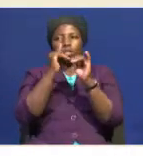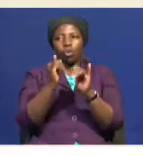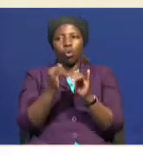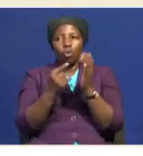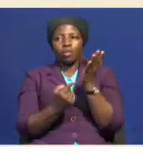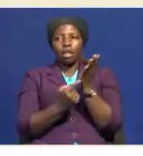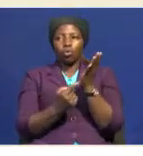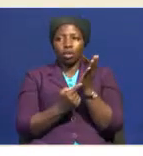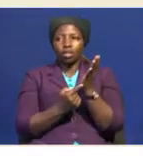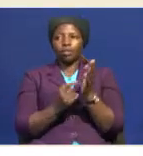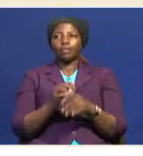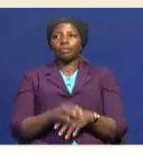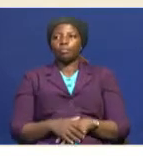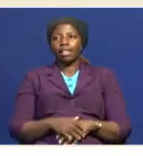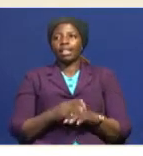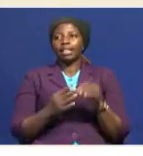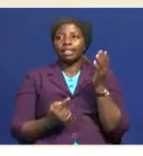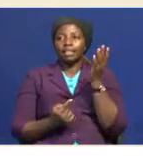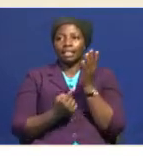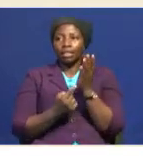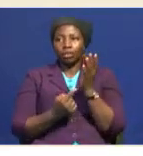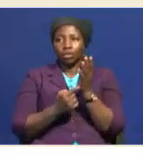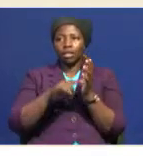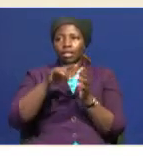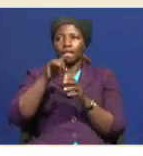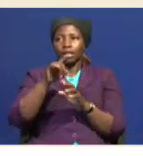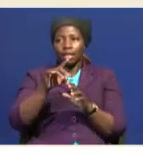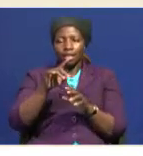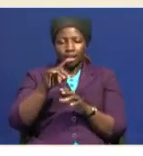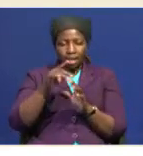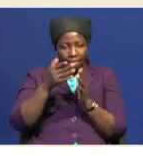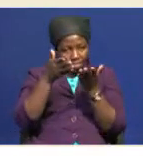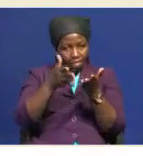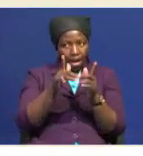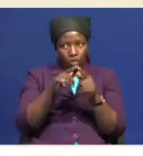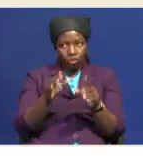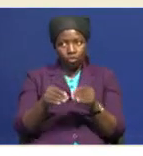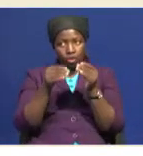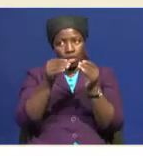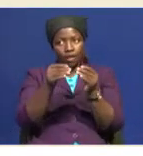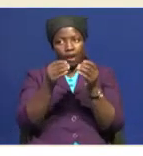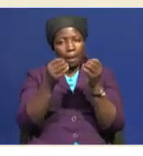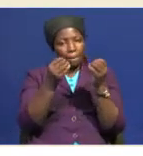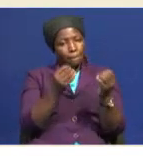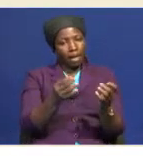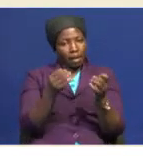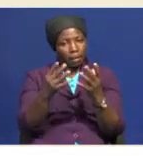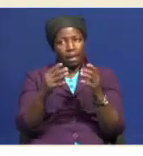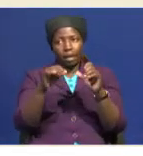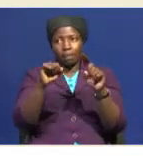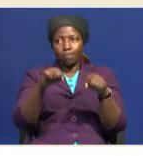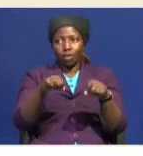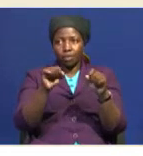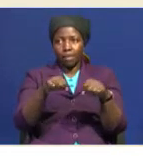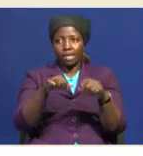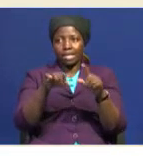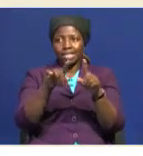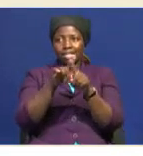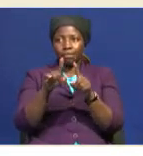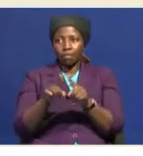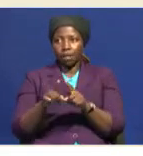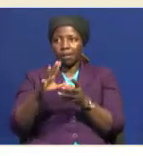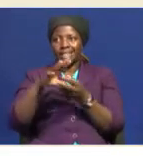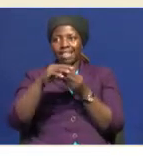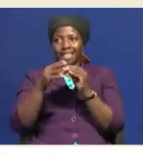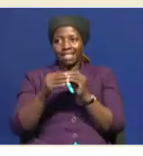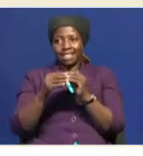were, starts to offer multiple possibilities and to